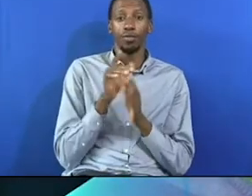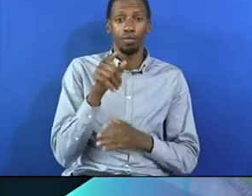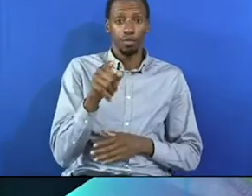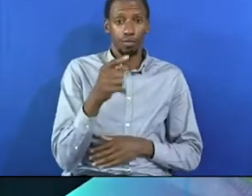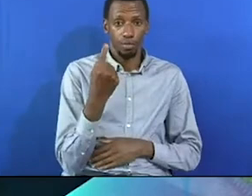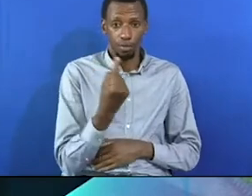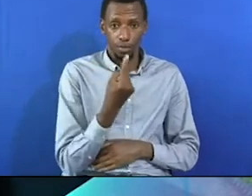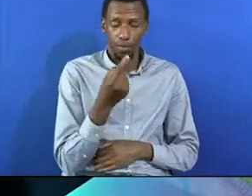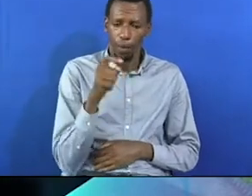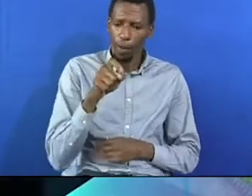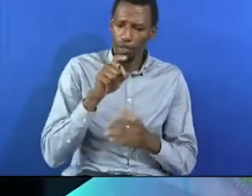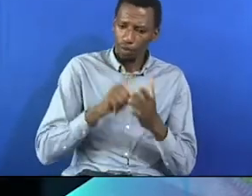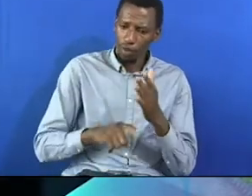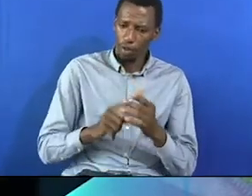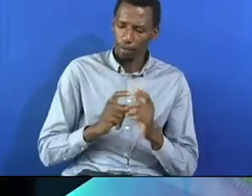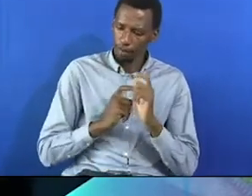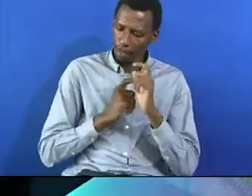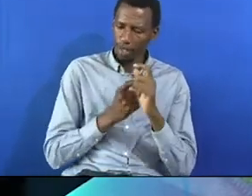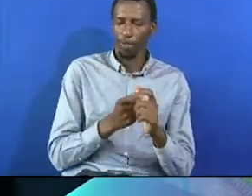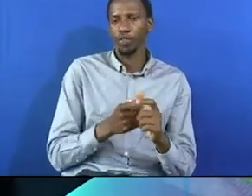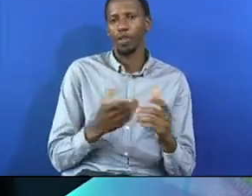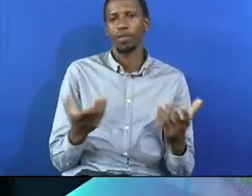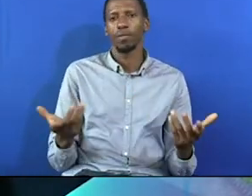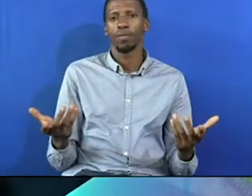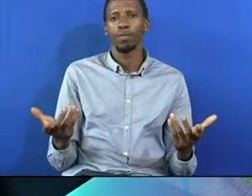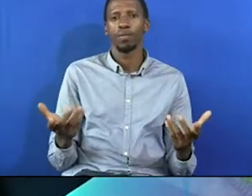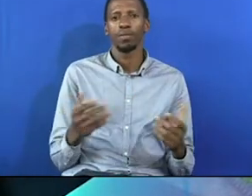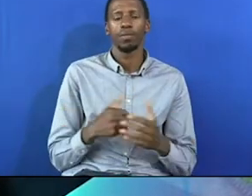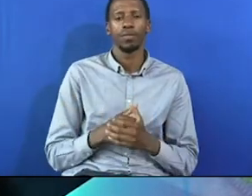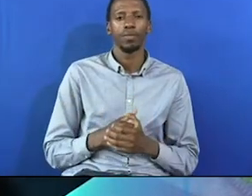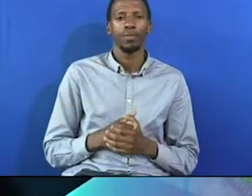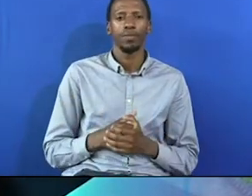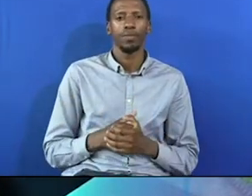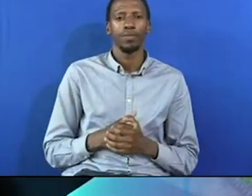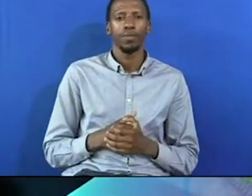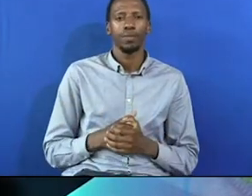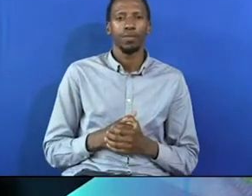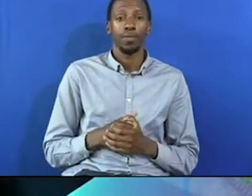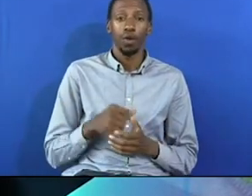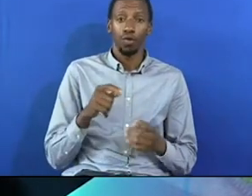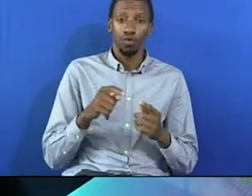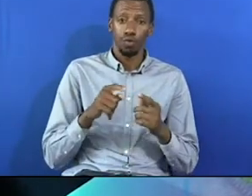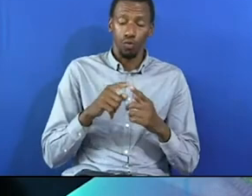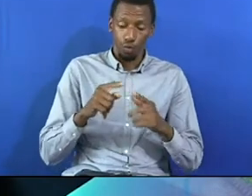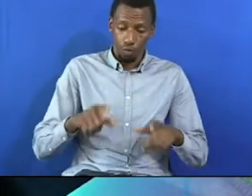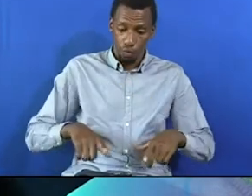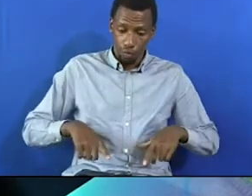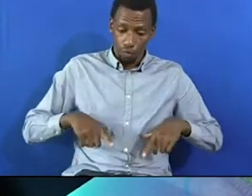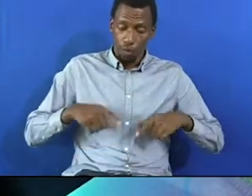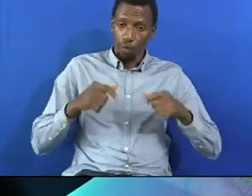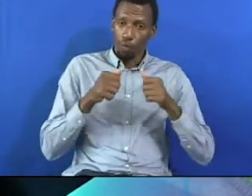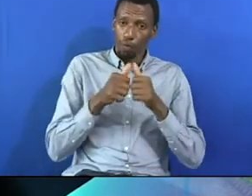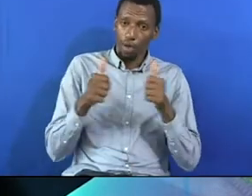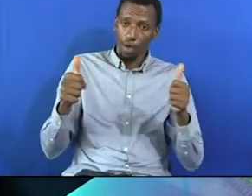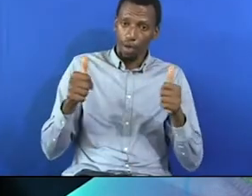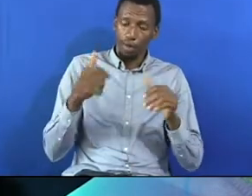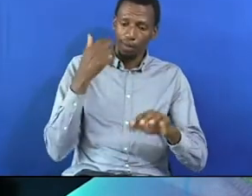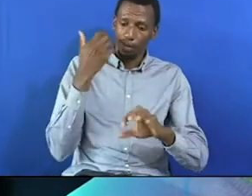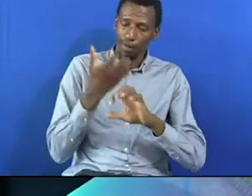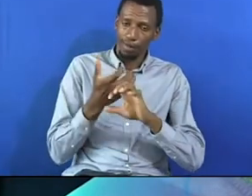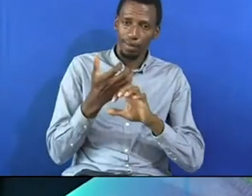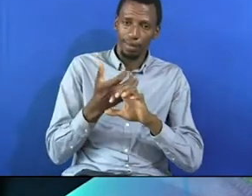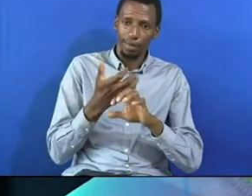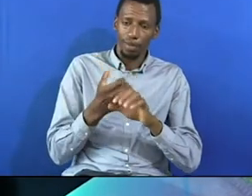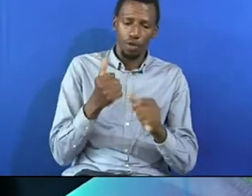must be what? You must be gifted. To survive the difficulty the